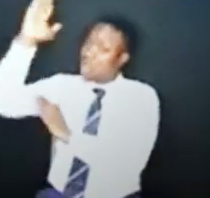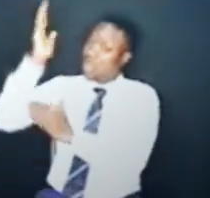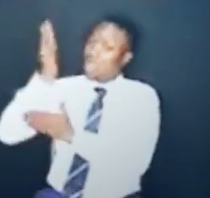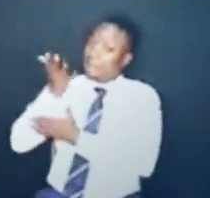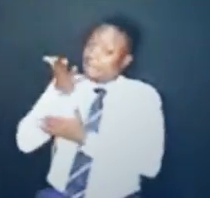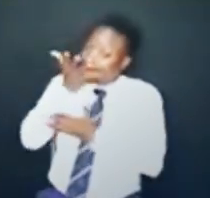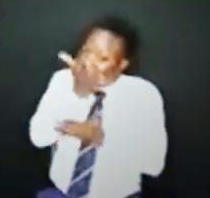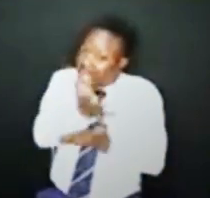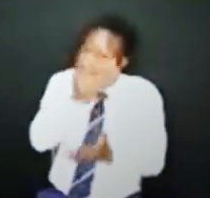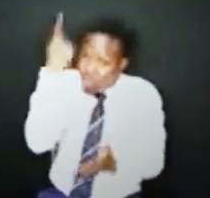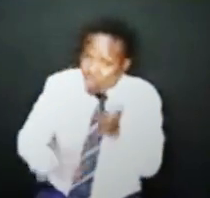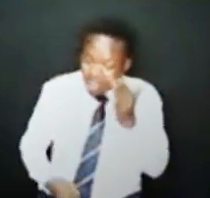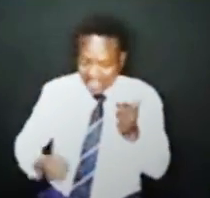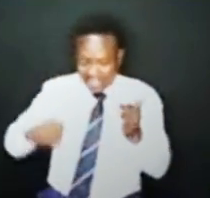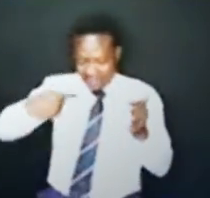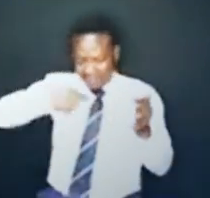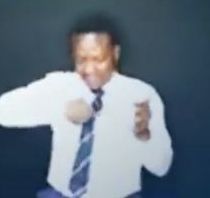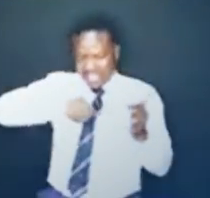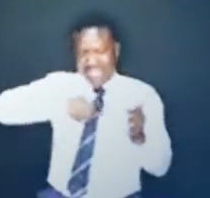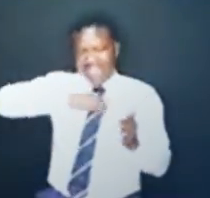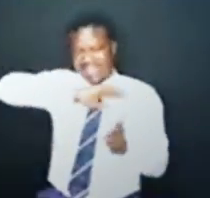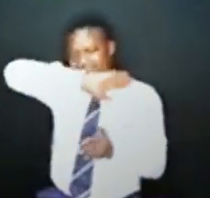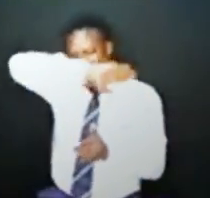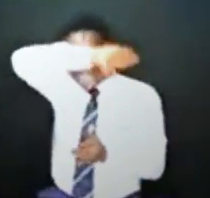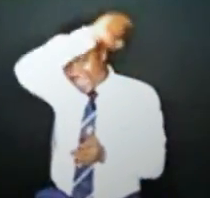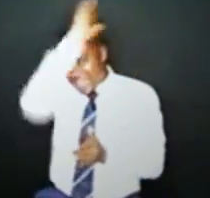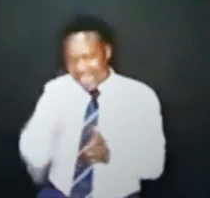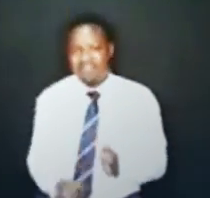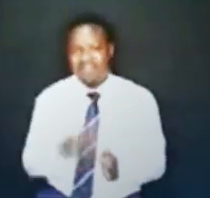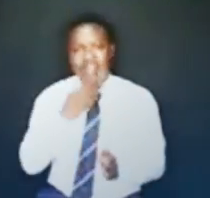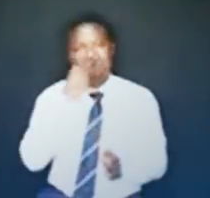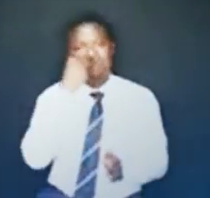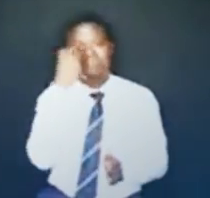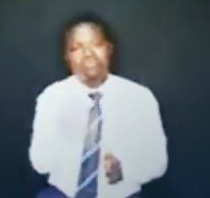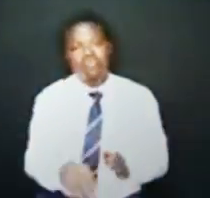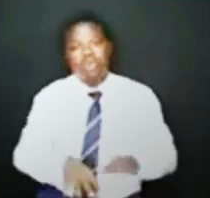never will I leave you, nor will I forsake